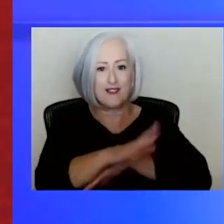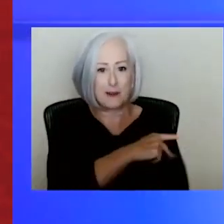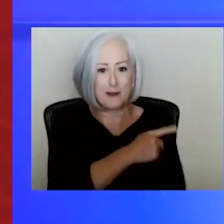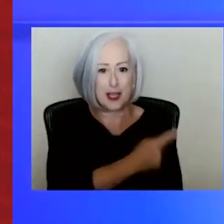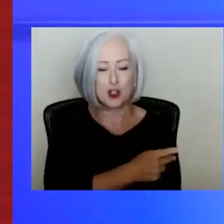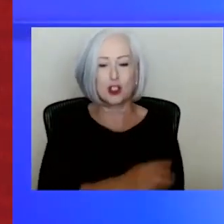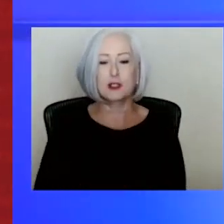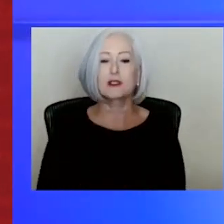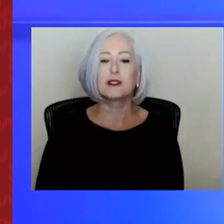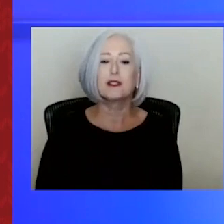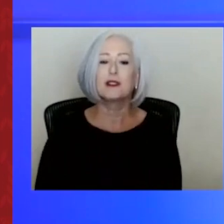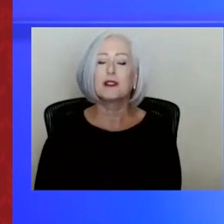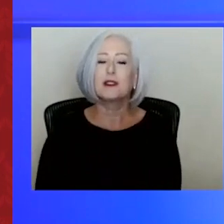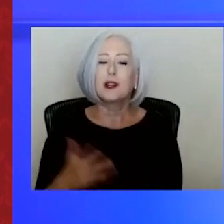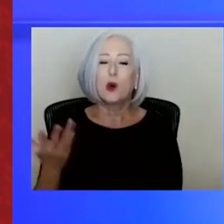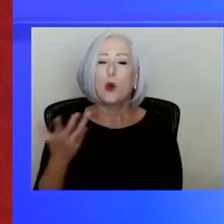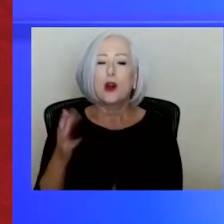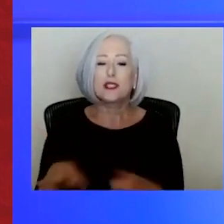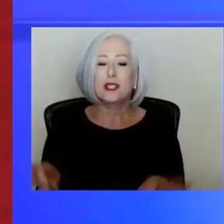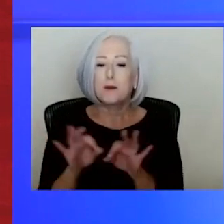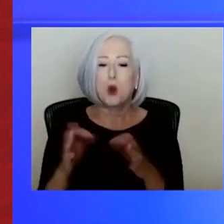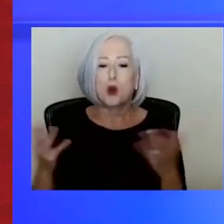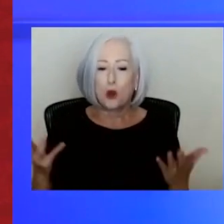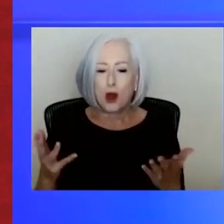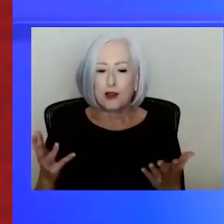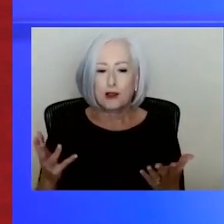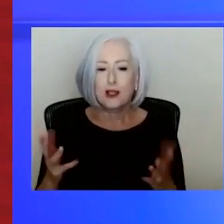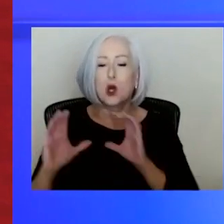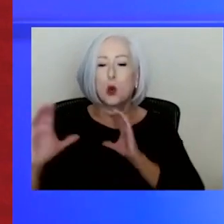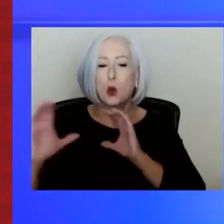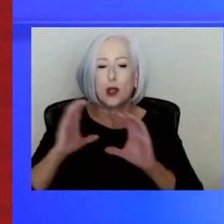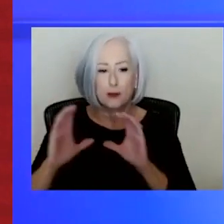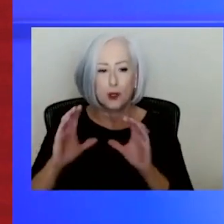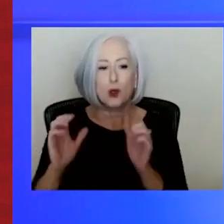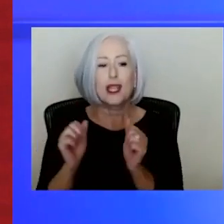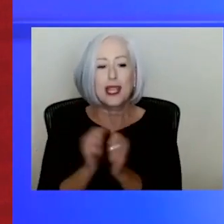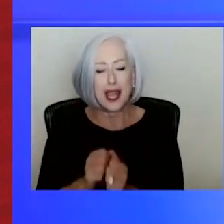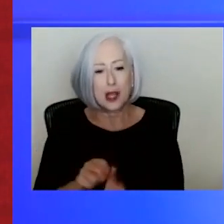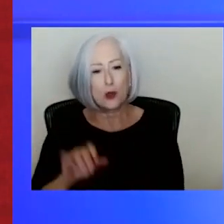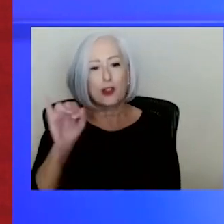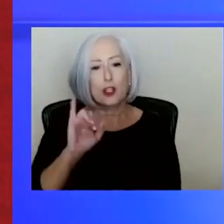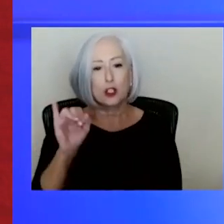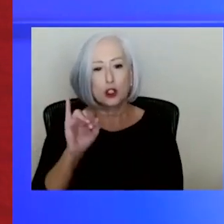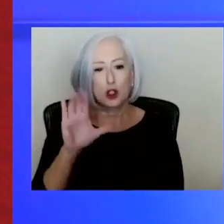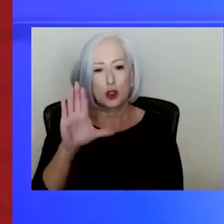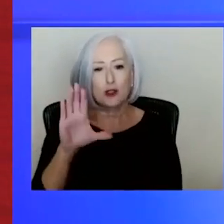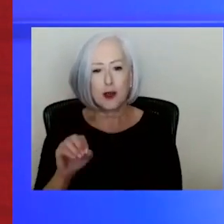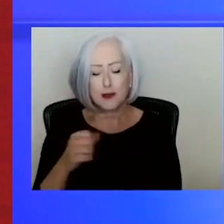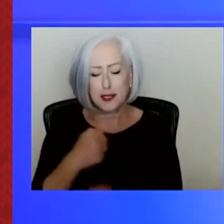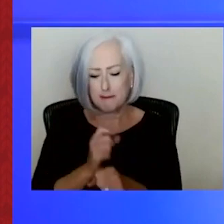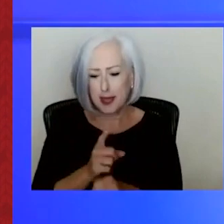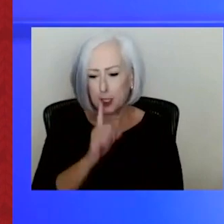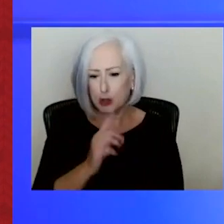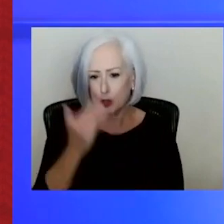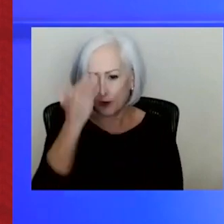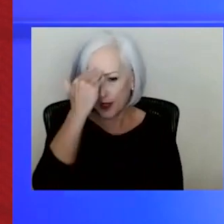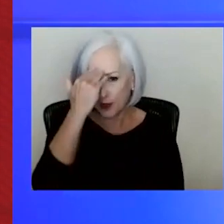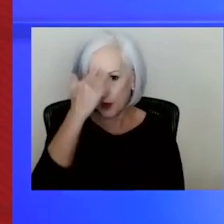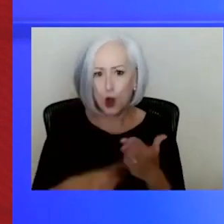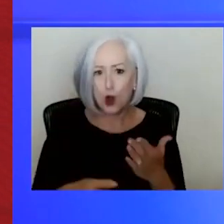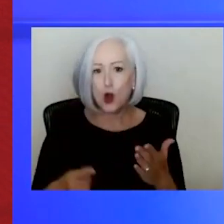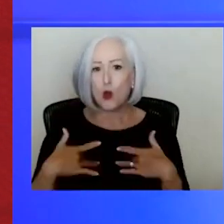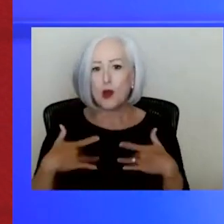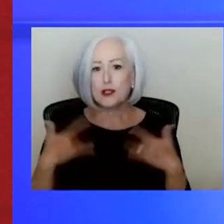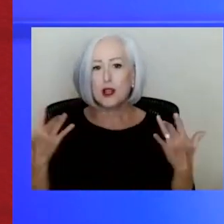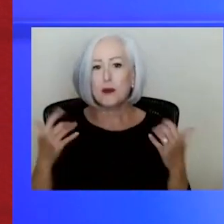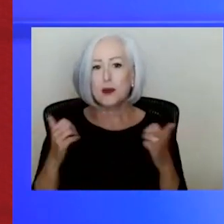is that we have been communicating with the insurance payers, making them aware of what we're dealing with in terms of this contrast shortage and